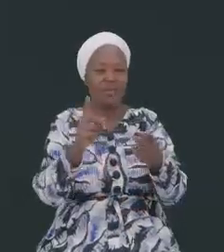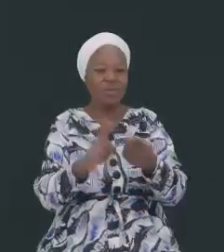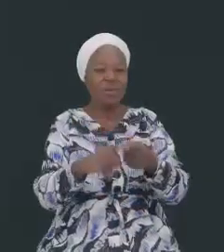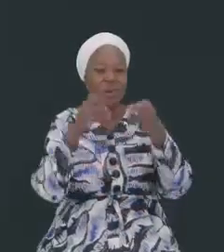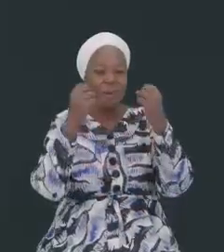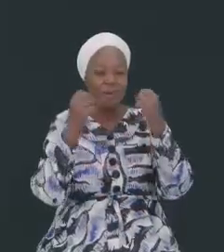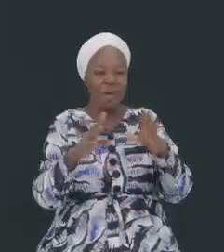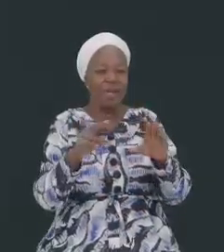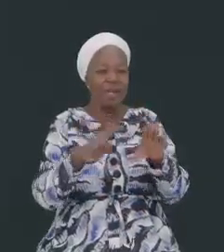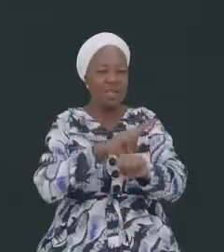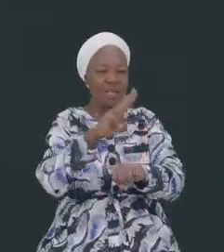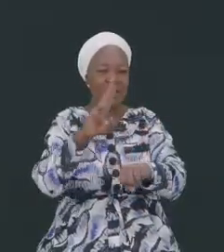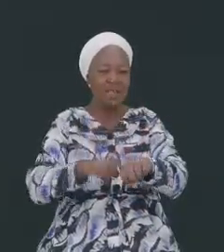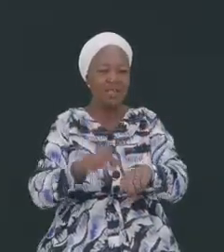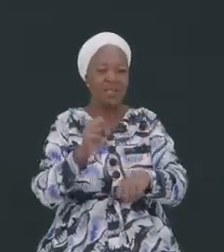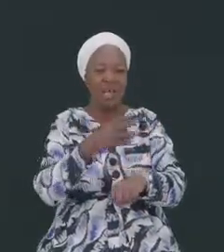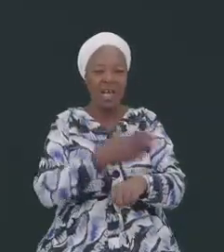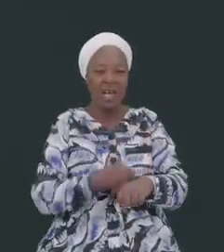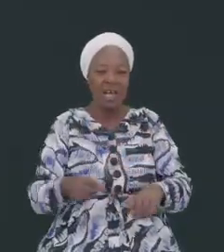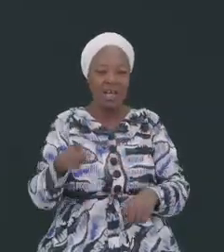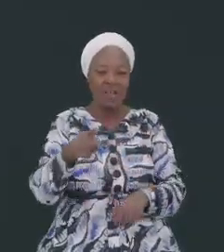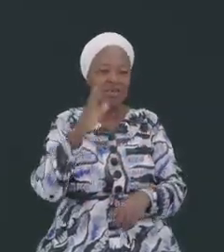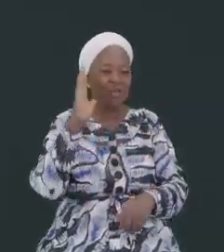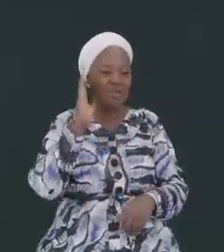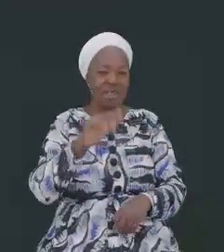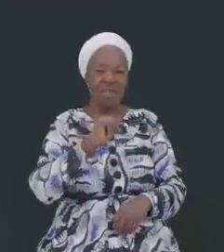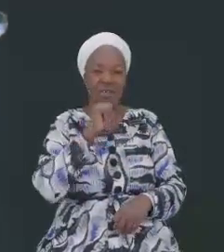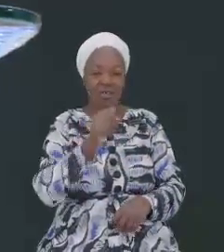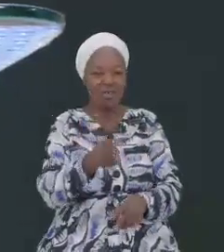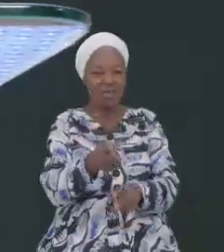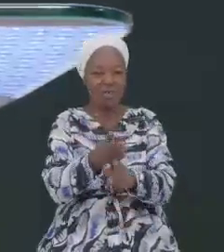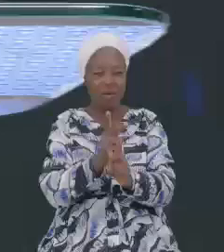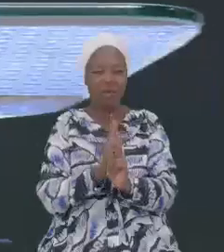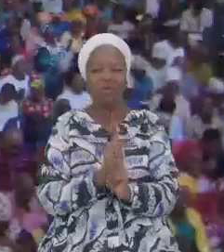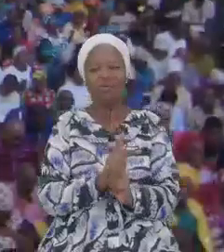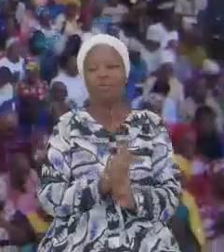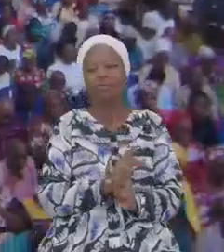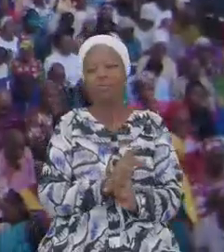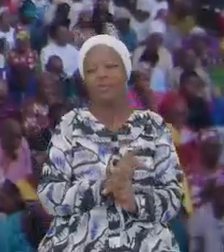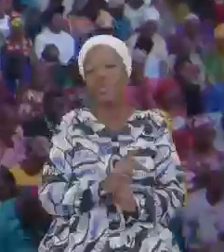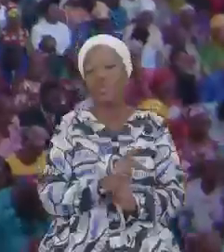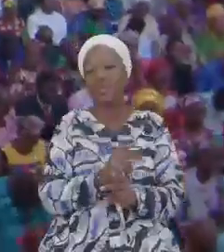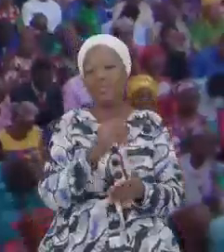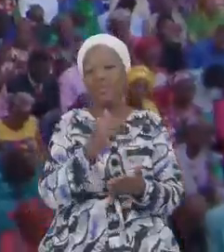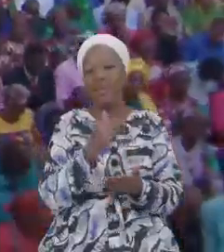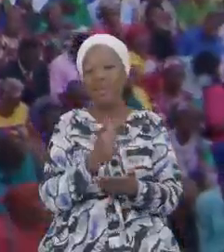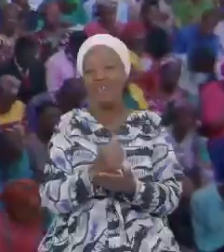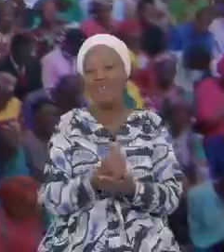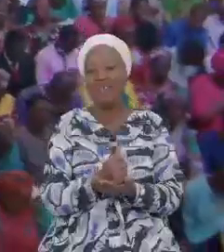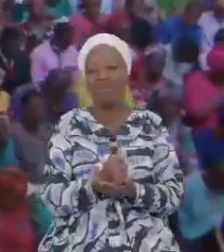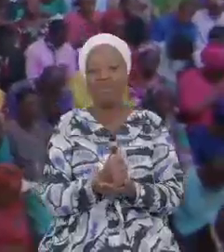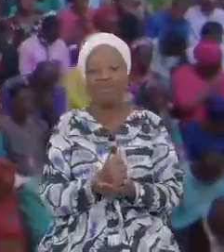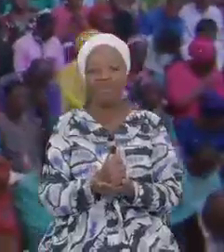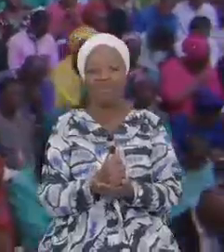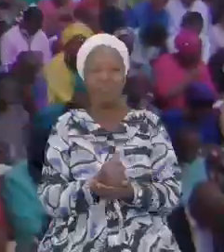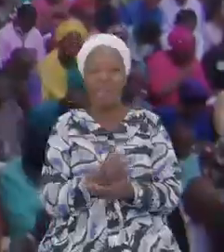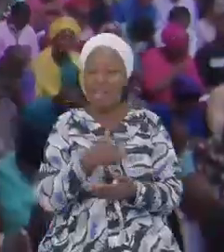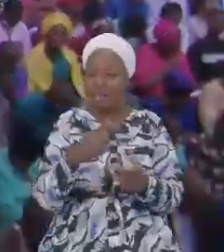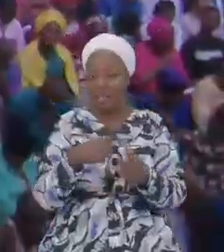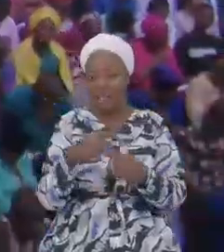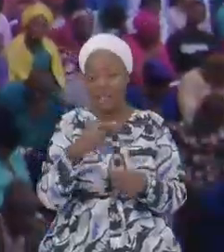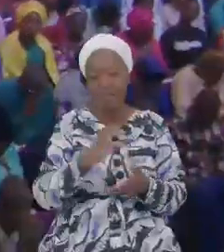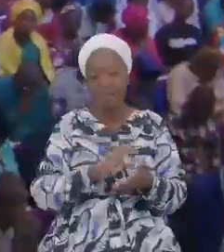many nations, and thou shalt not borrow. And then it says in